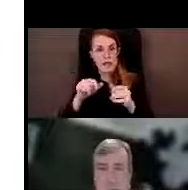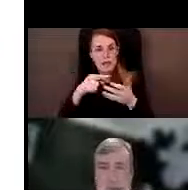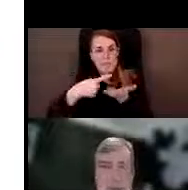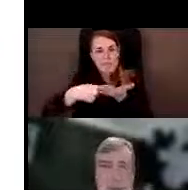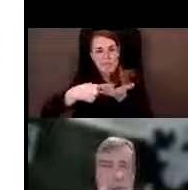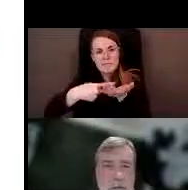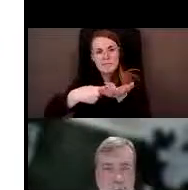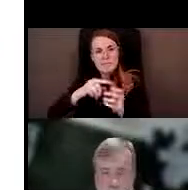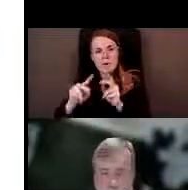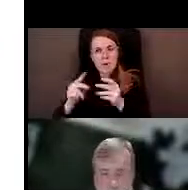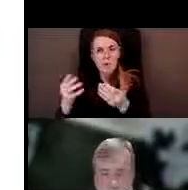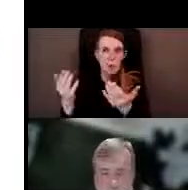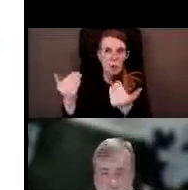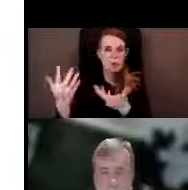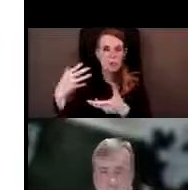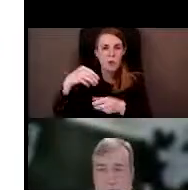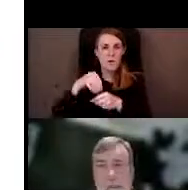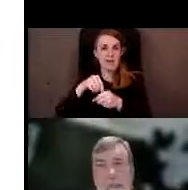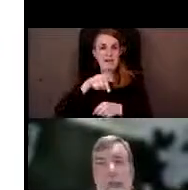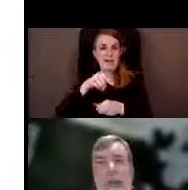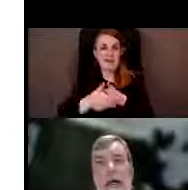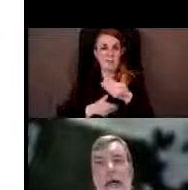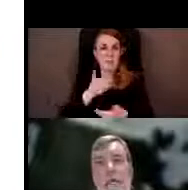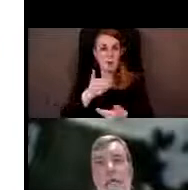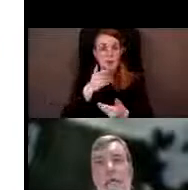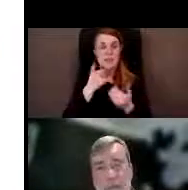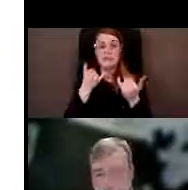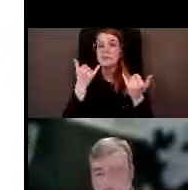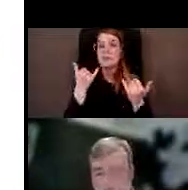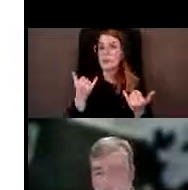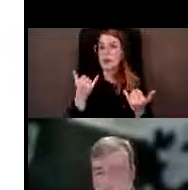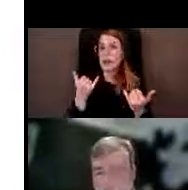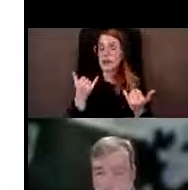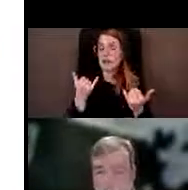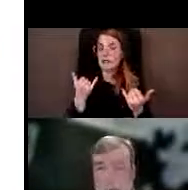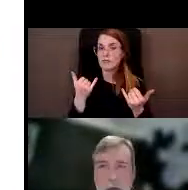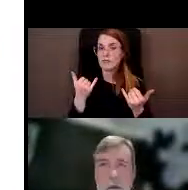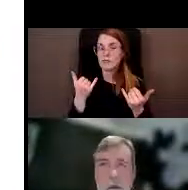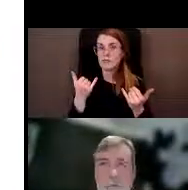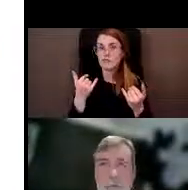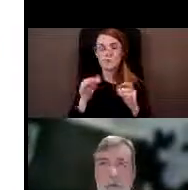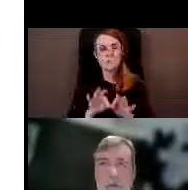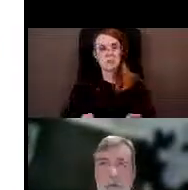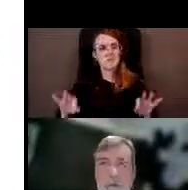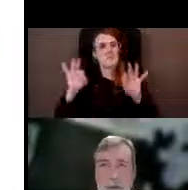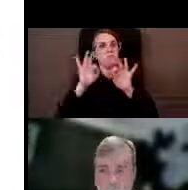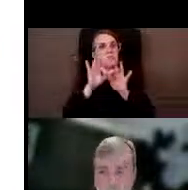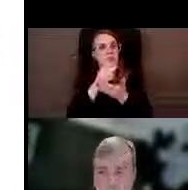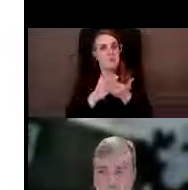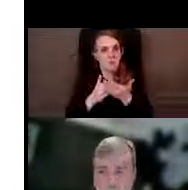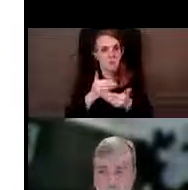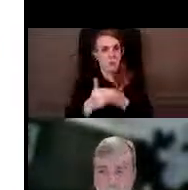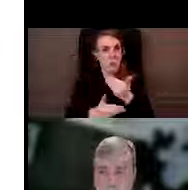people to participate in this process. Tonight, we're really reaching a very important milestone. Tonight, we will